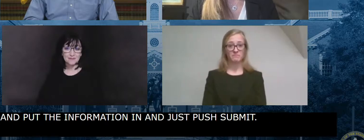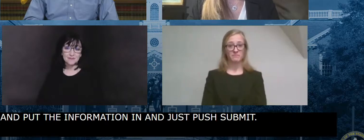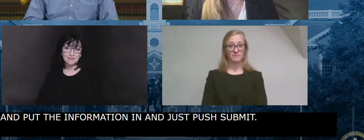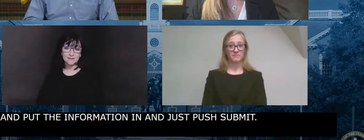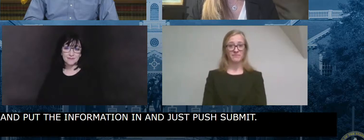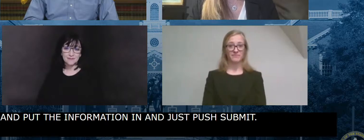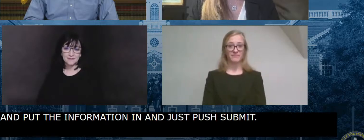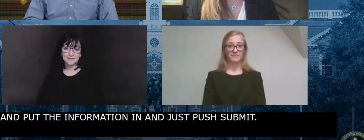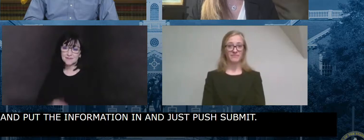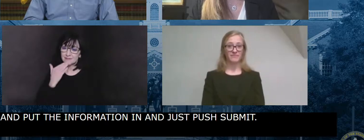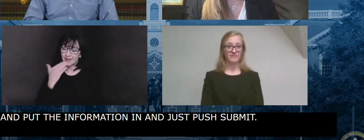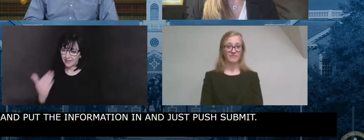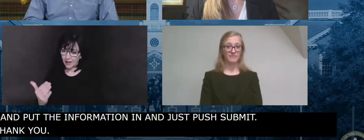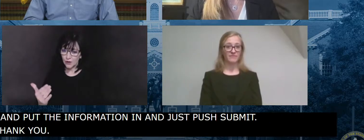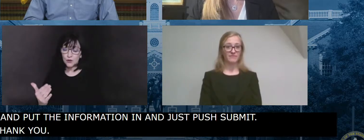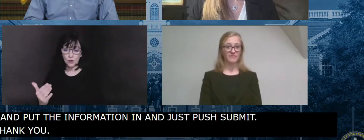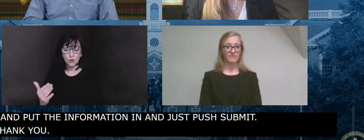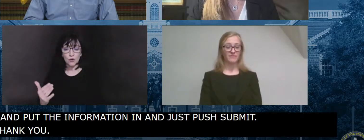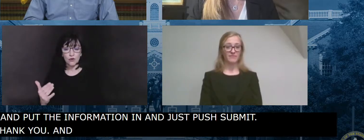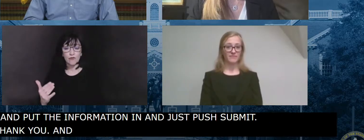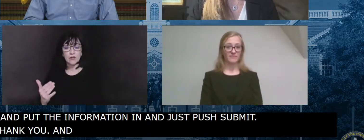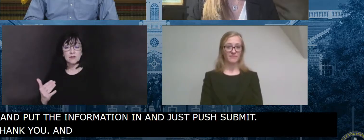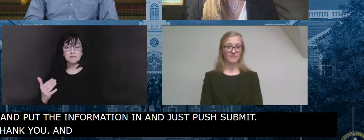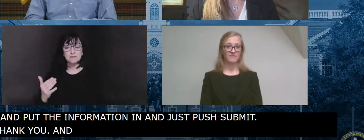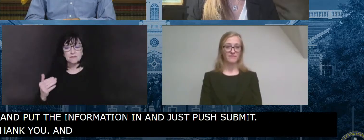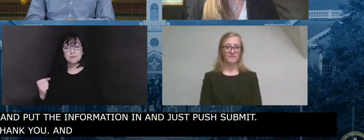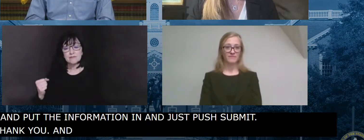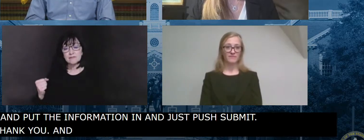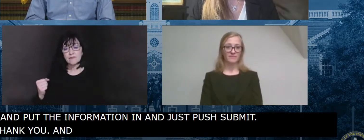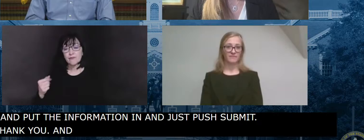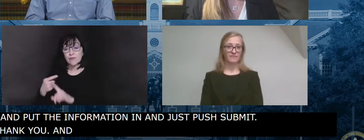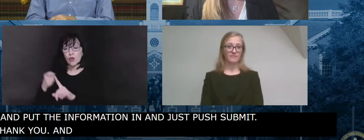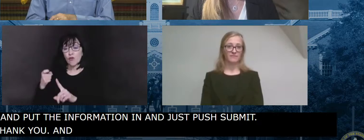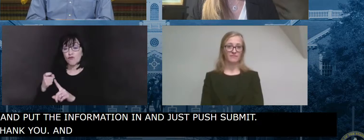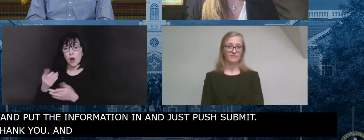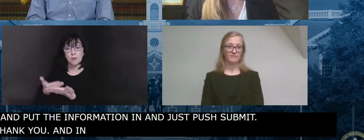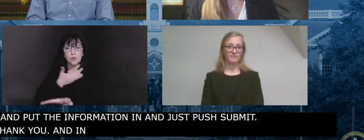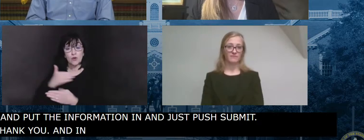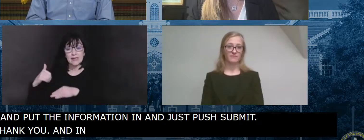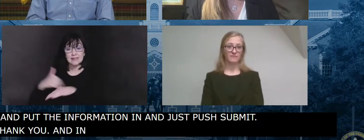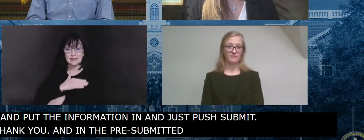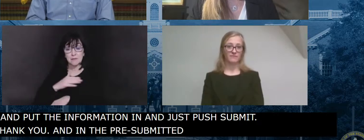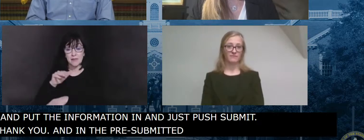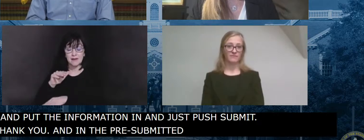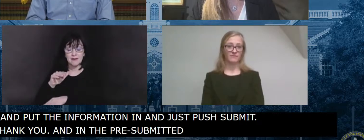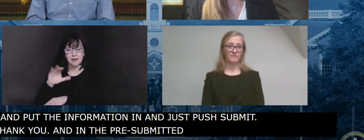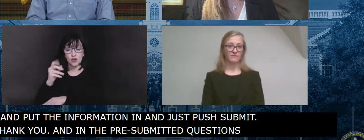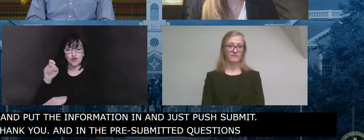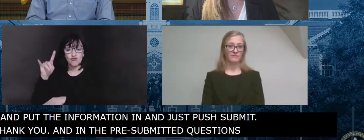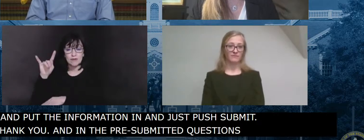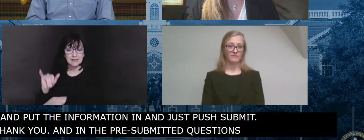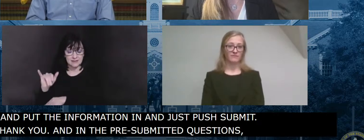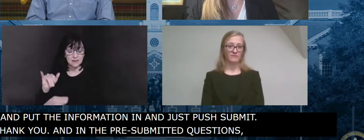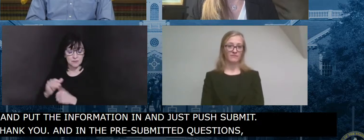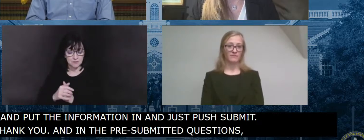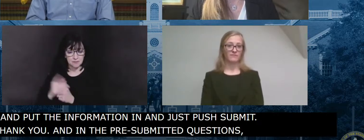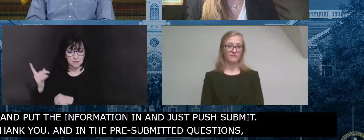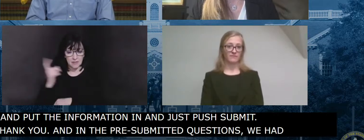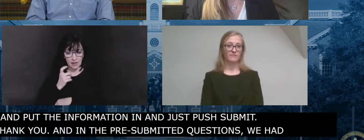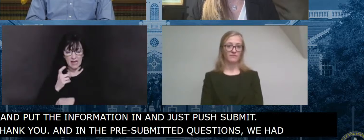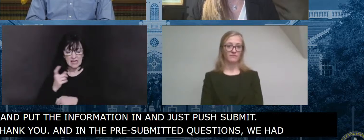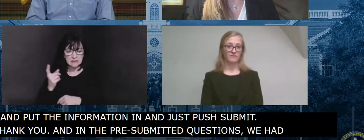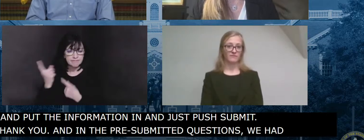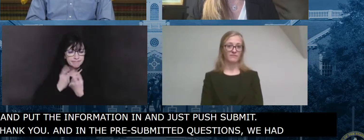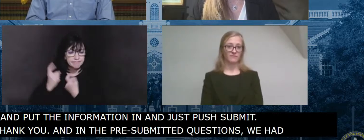Thank you. And so from Christy Adams in the pre-submitted questions, we had several questions about